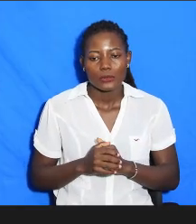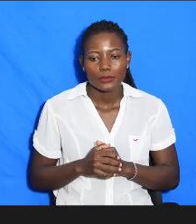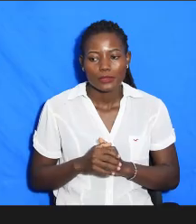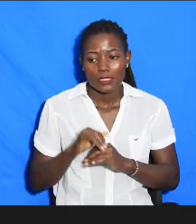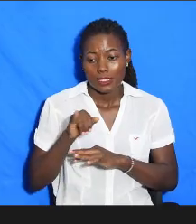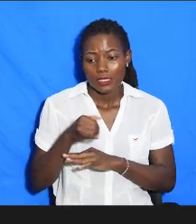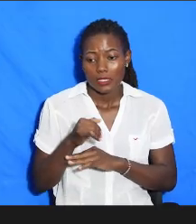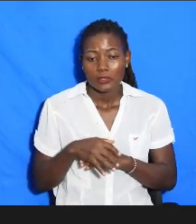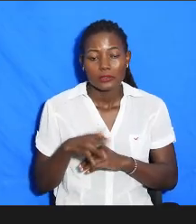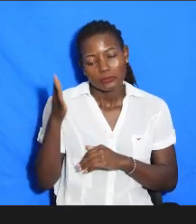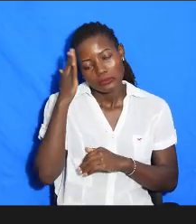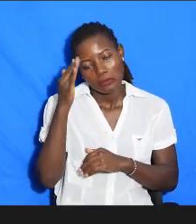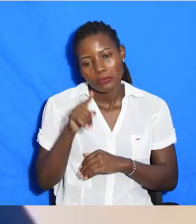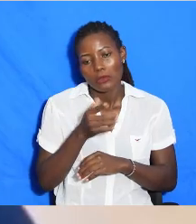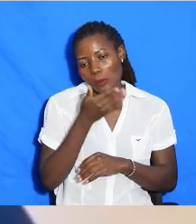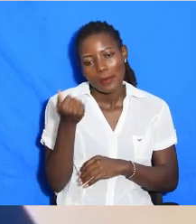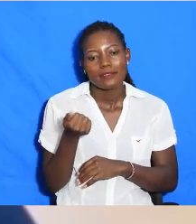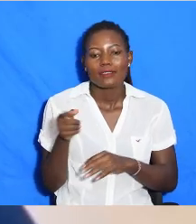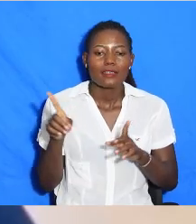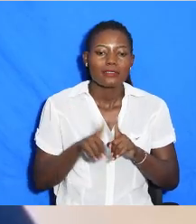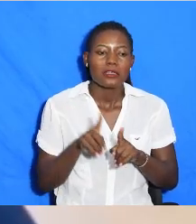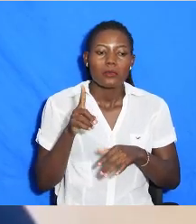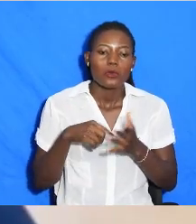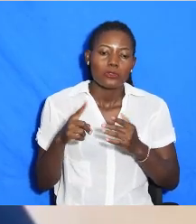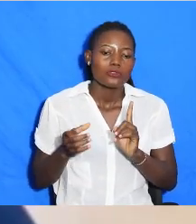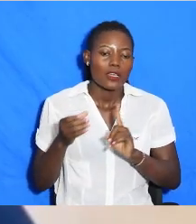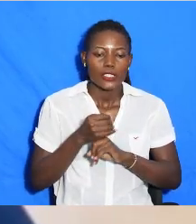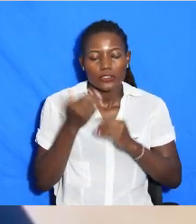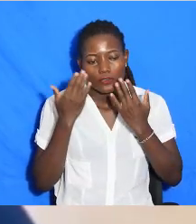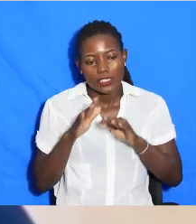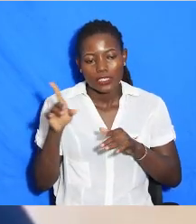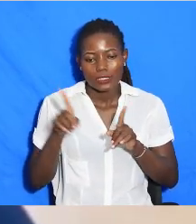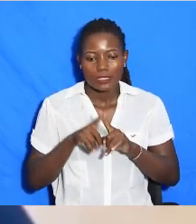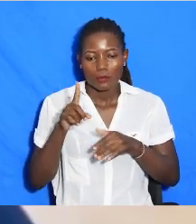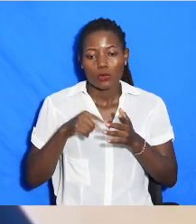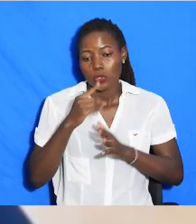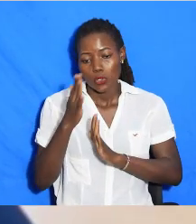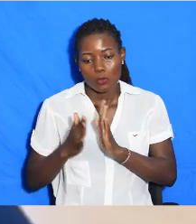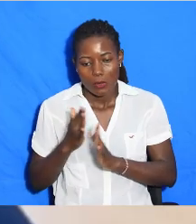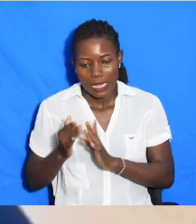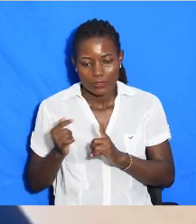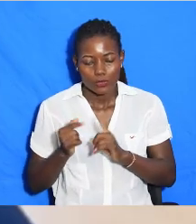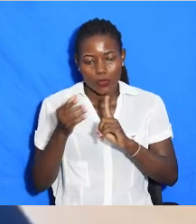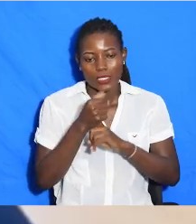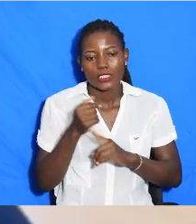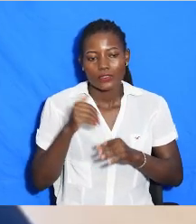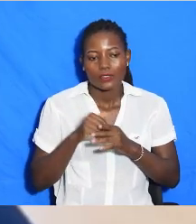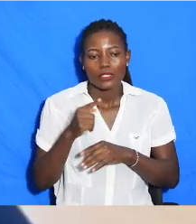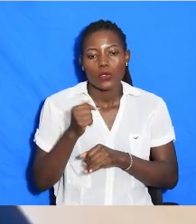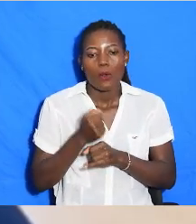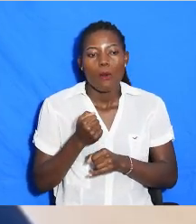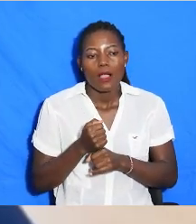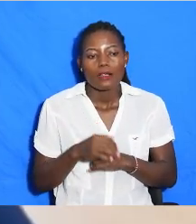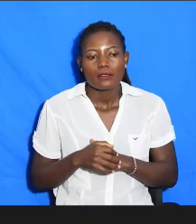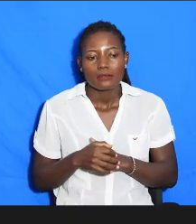just to get to know you better and whatever you have achieved and whatever you intend to achieve in your career. Yeah.